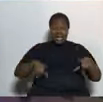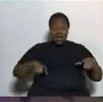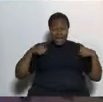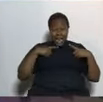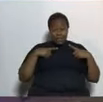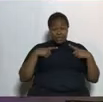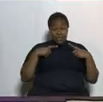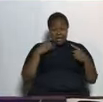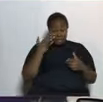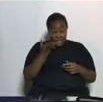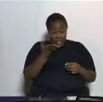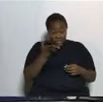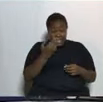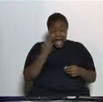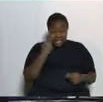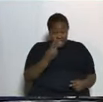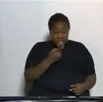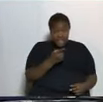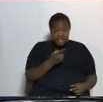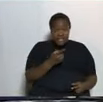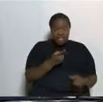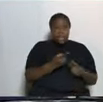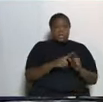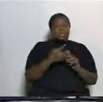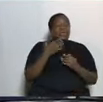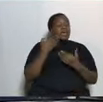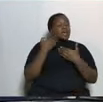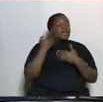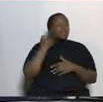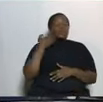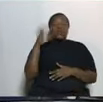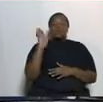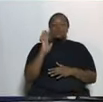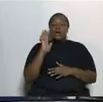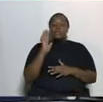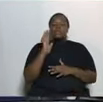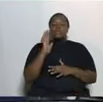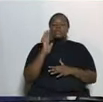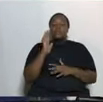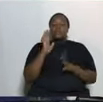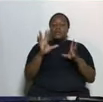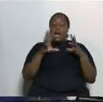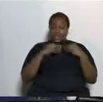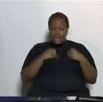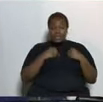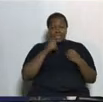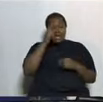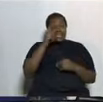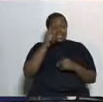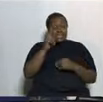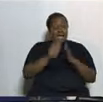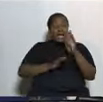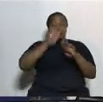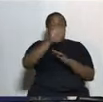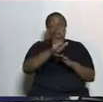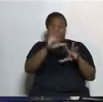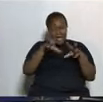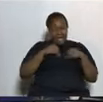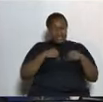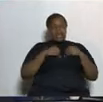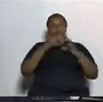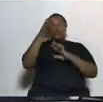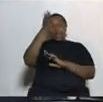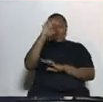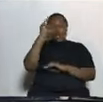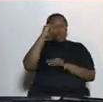them, they don't want to break ranks. They won't step out and trust God for their